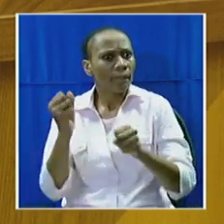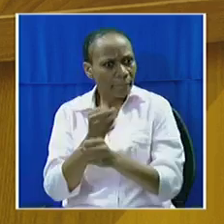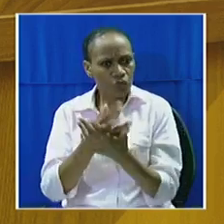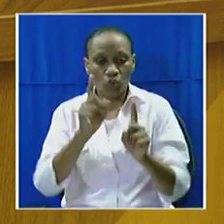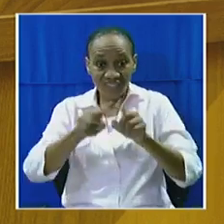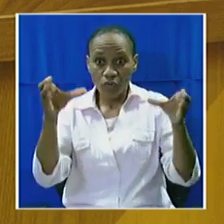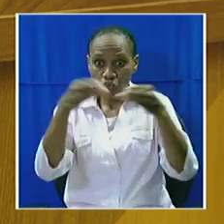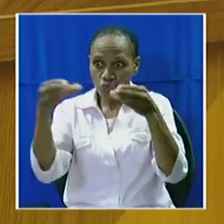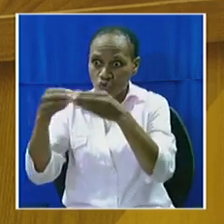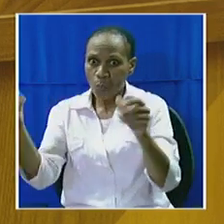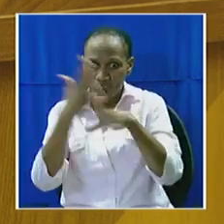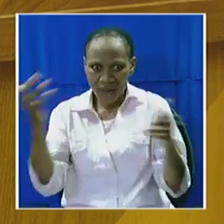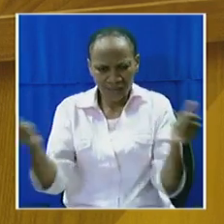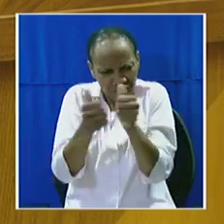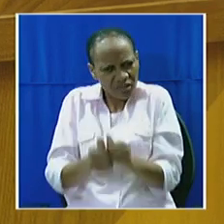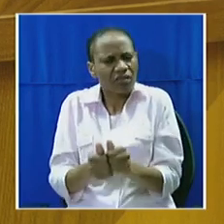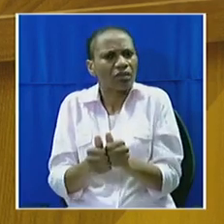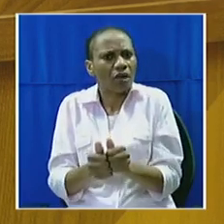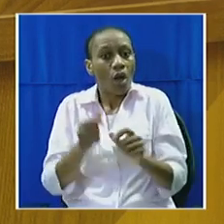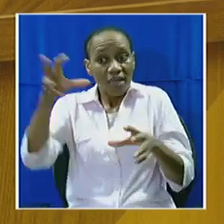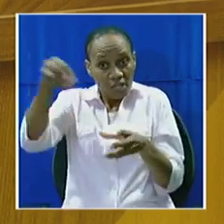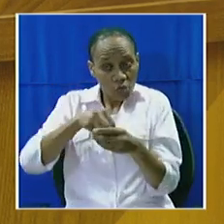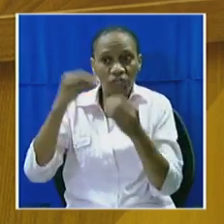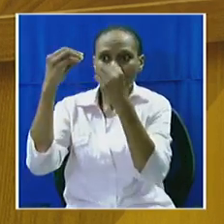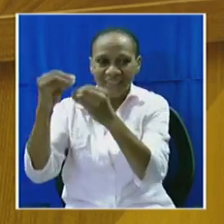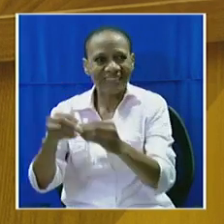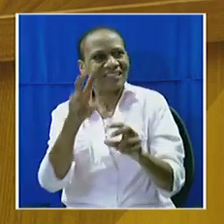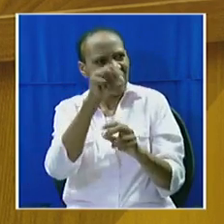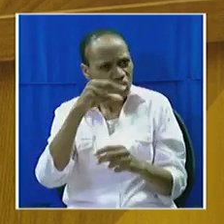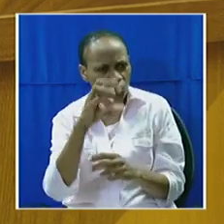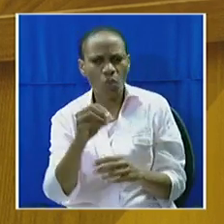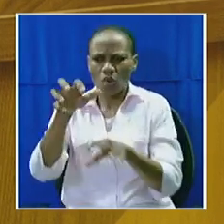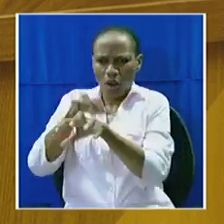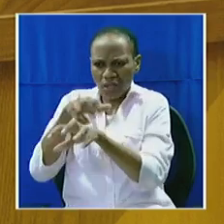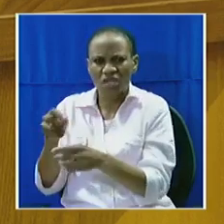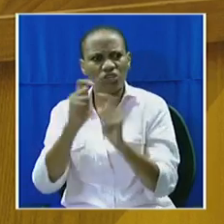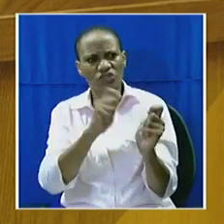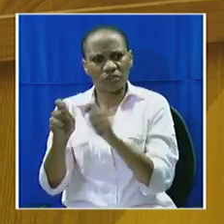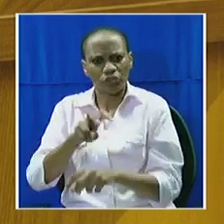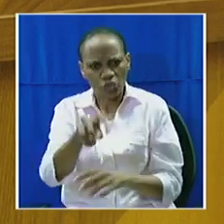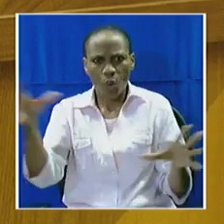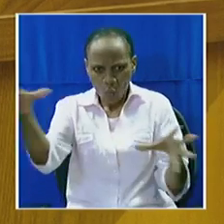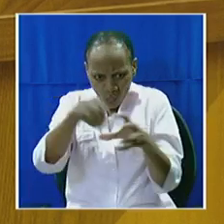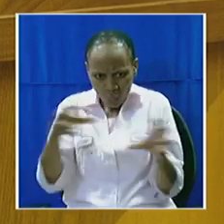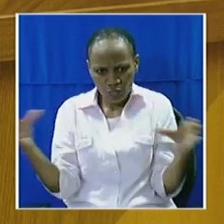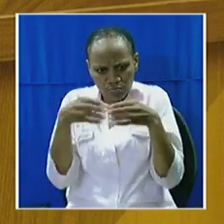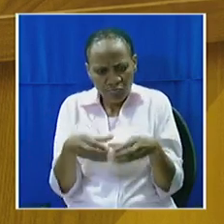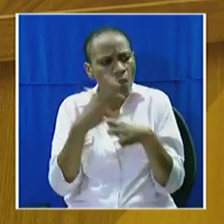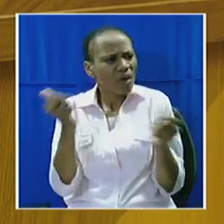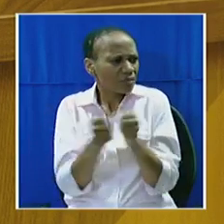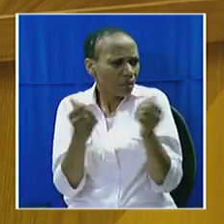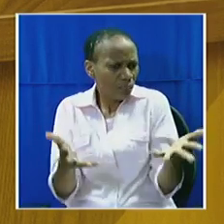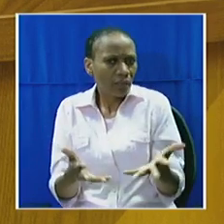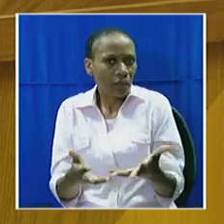and multi-partnered intervention with the private sector, business, NGOs, agriculture, and travel and tourism. The department must also find